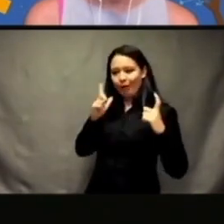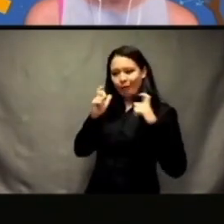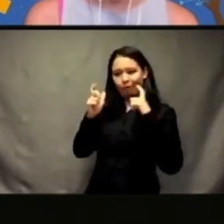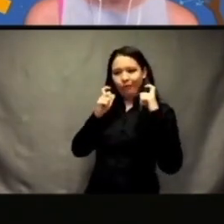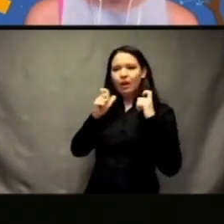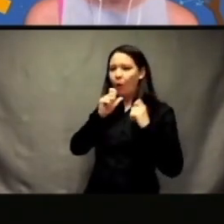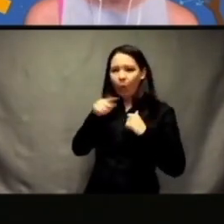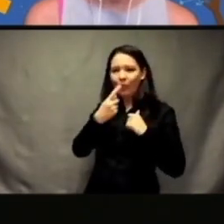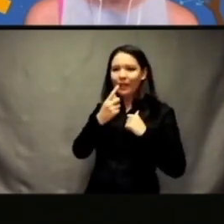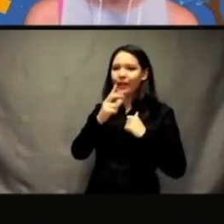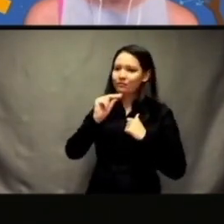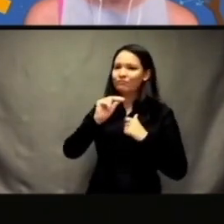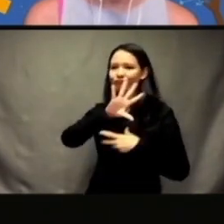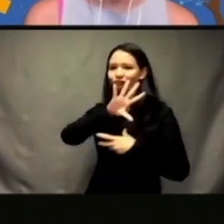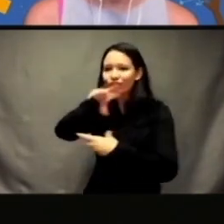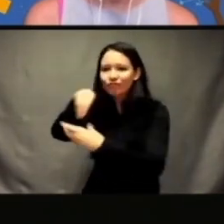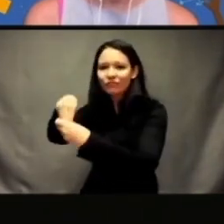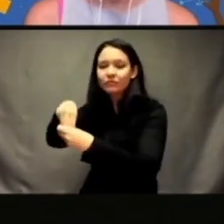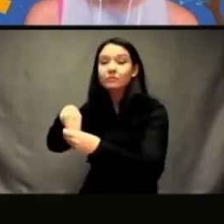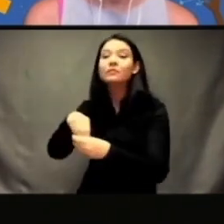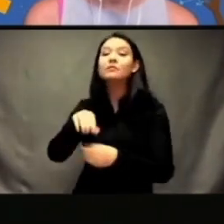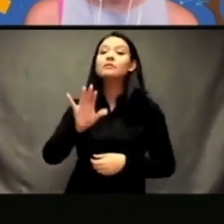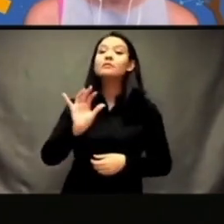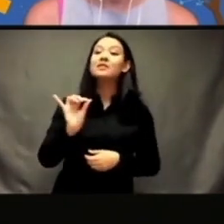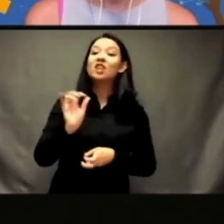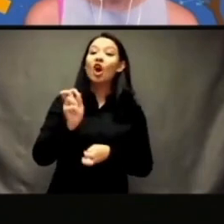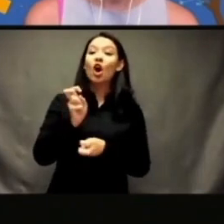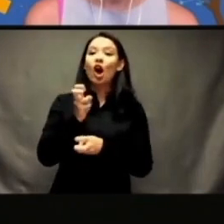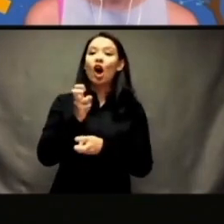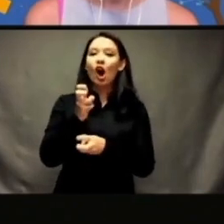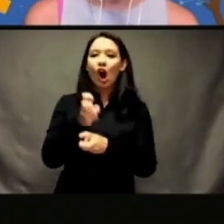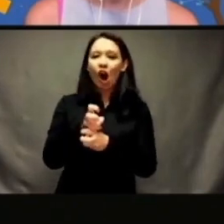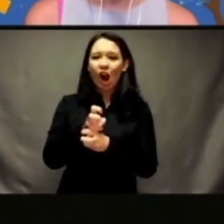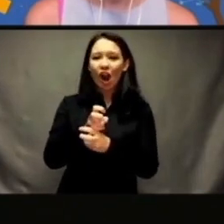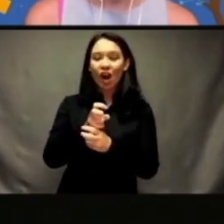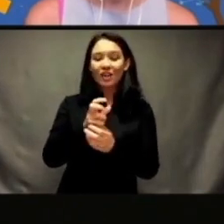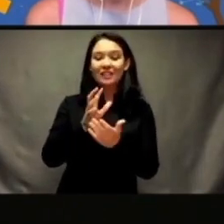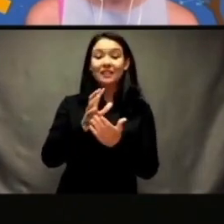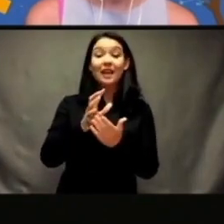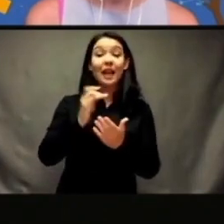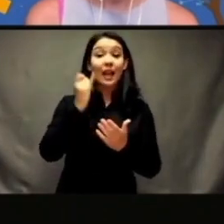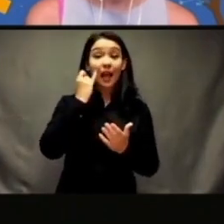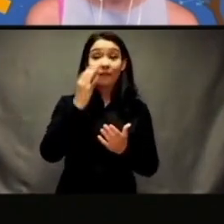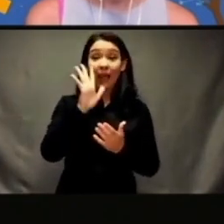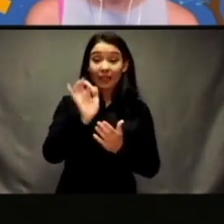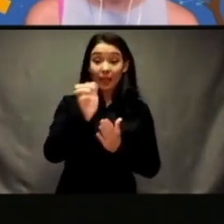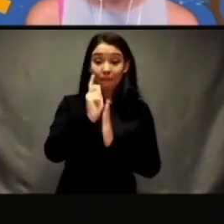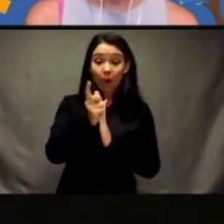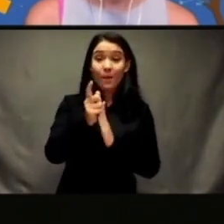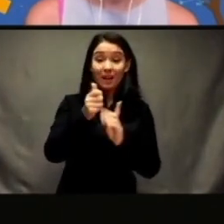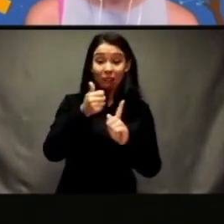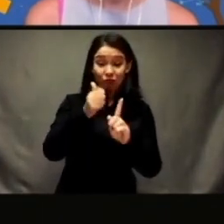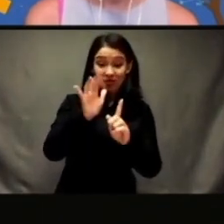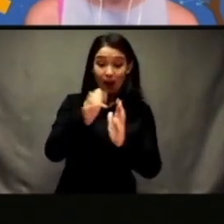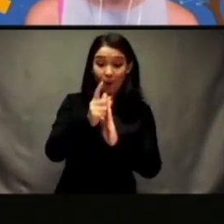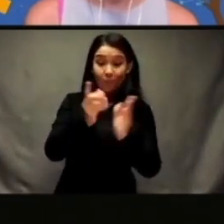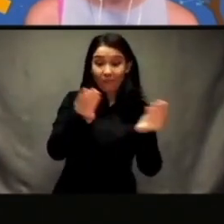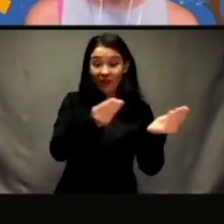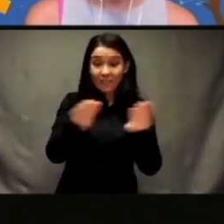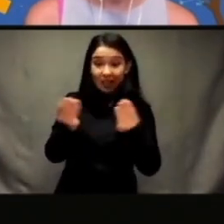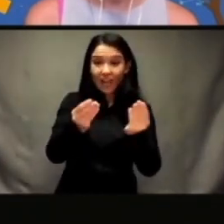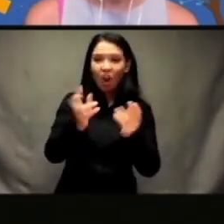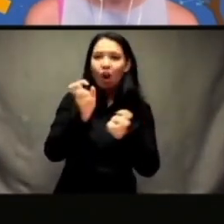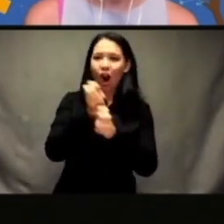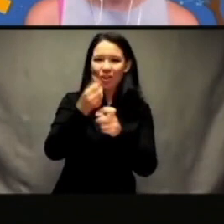And finally, I do agree it's hard to document when you're in the moment and you're facilitating. And so one thing we encourage